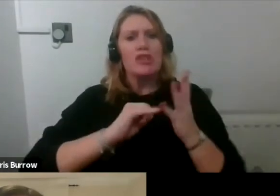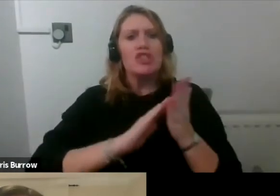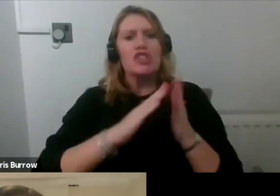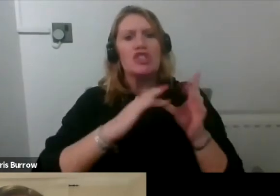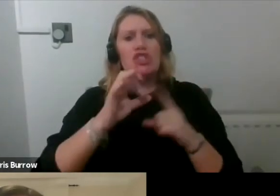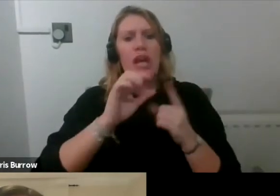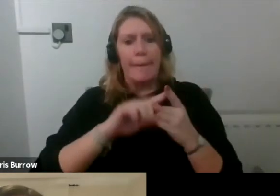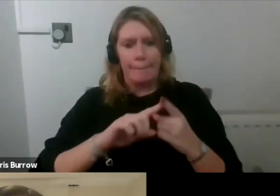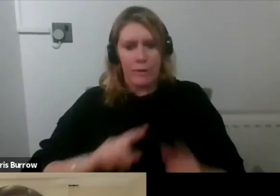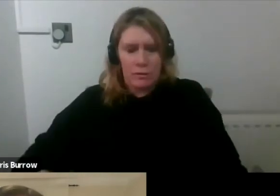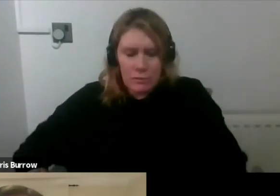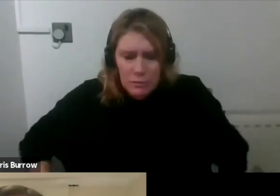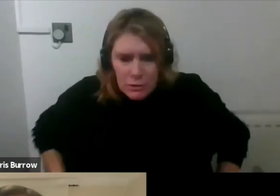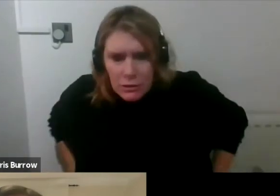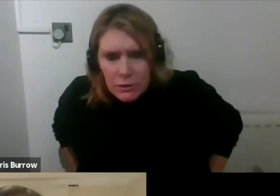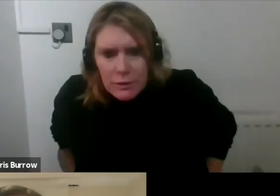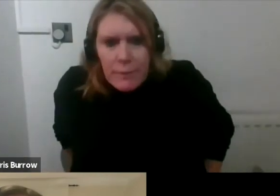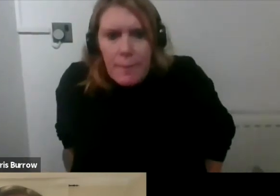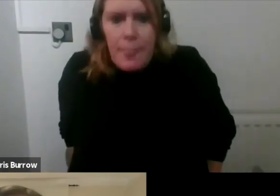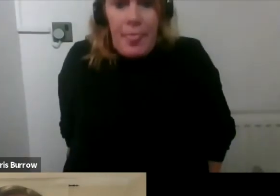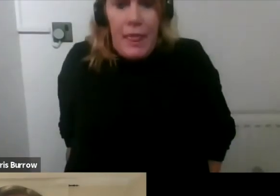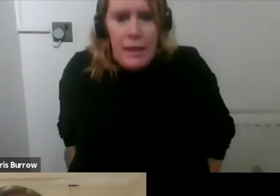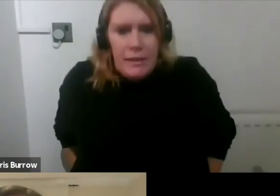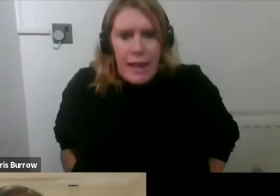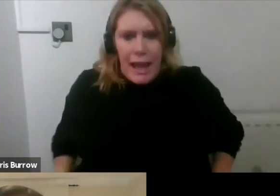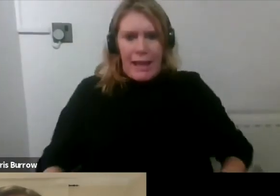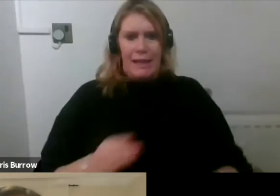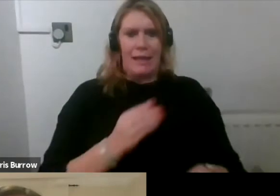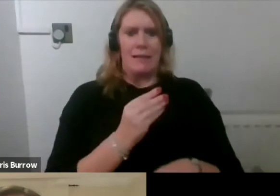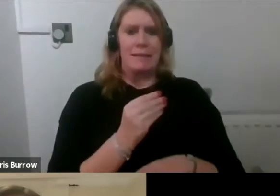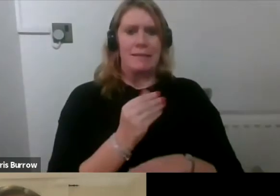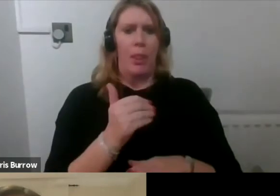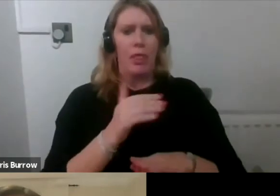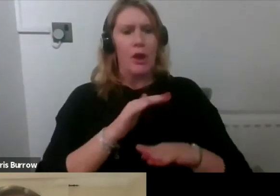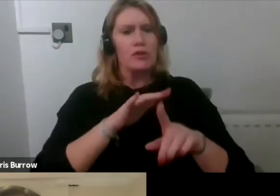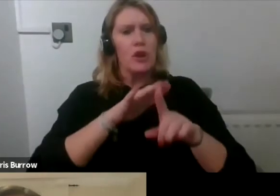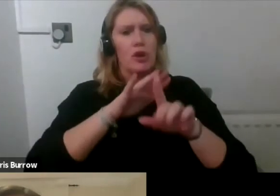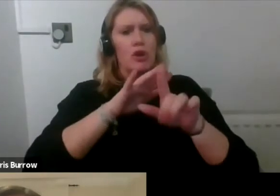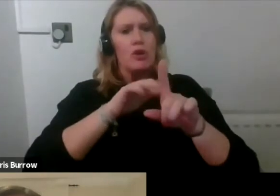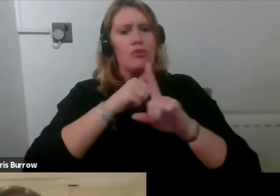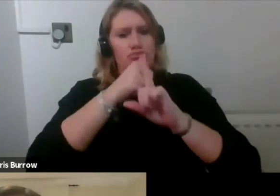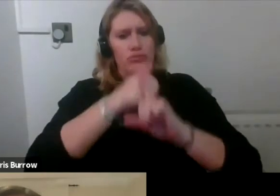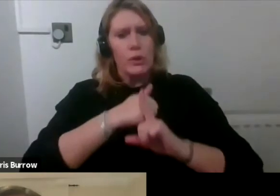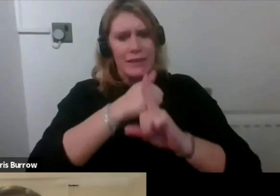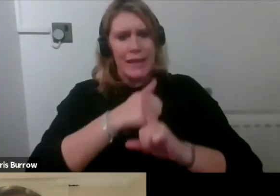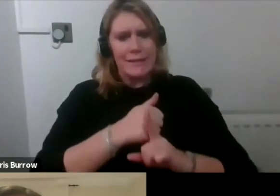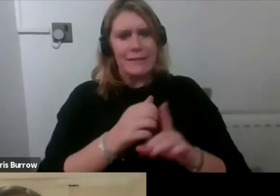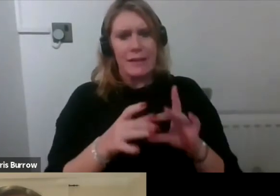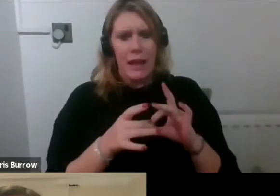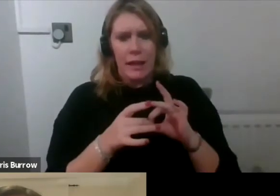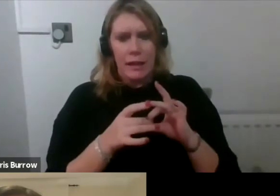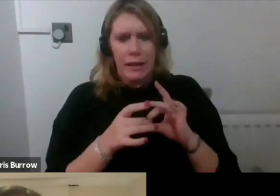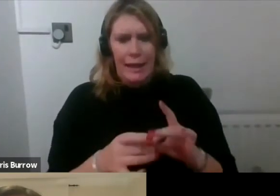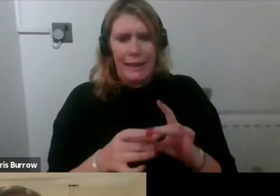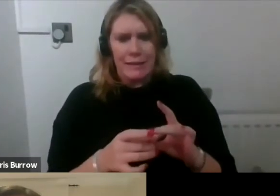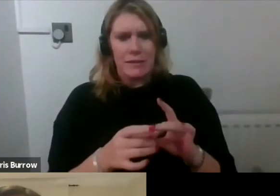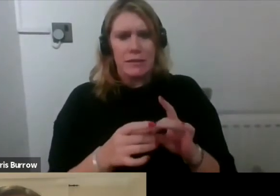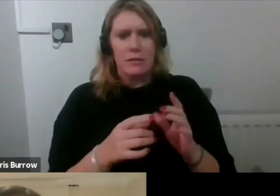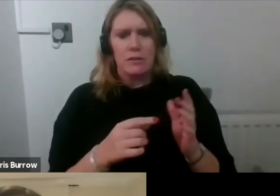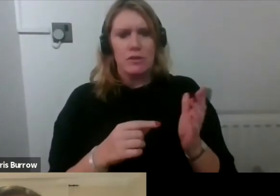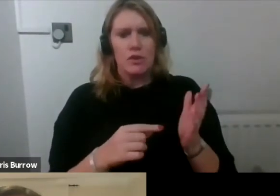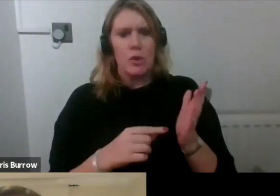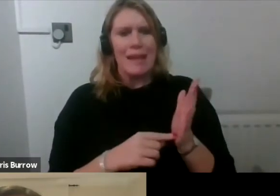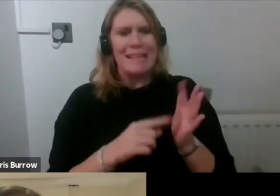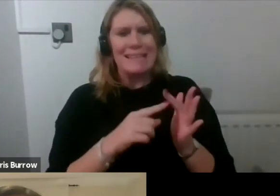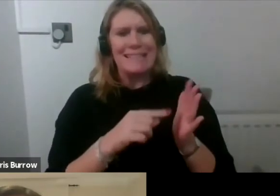the telethon got quite active, didn't they? And wasn't there a piece that I think Tony was involved with, where there was a sort of